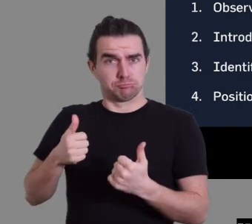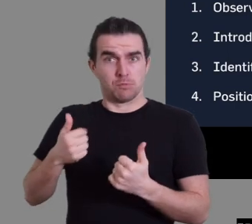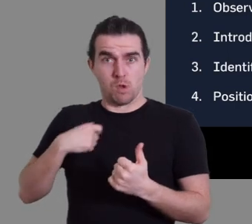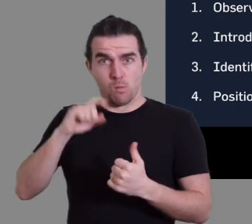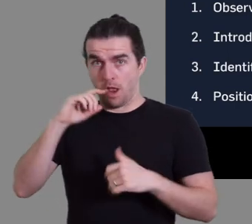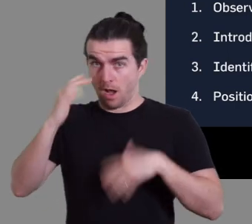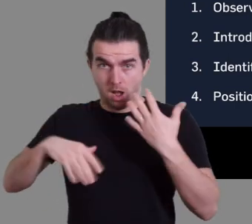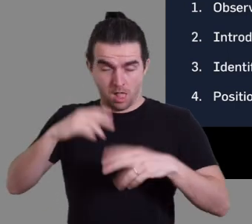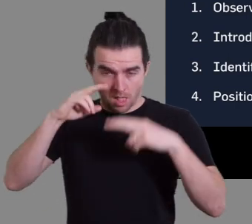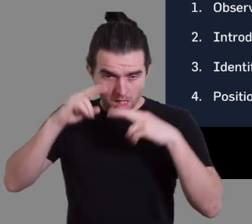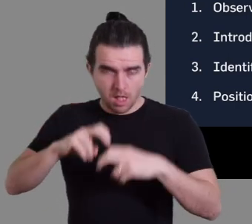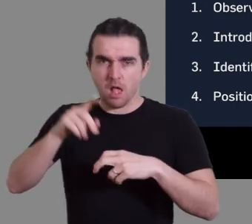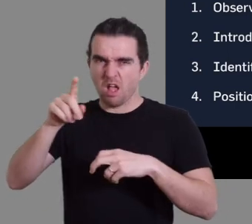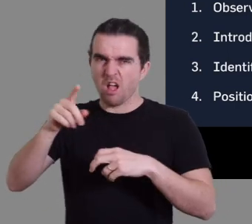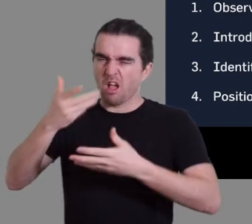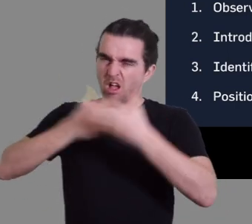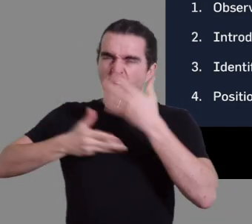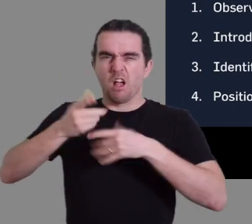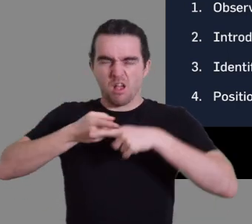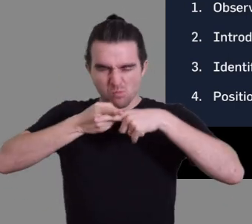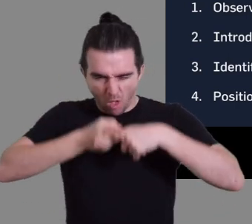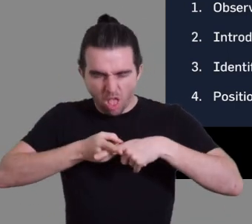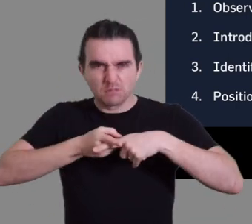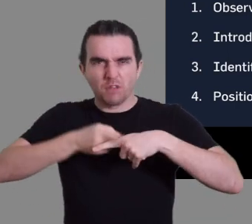looking at this Quadrant tool to be